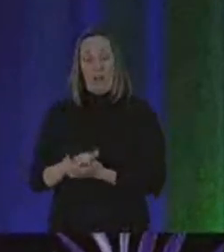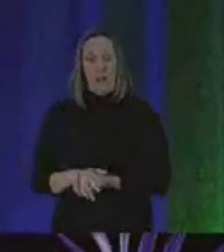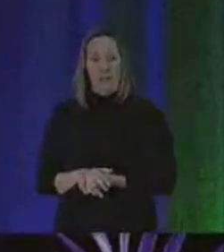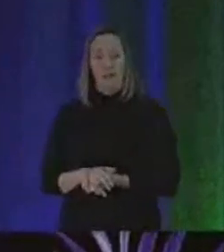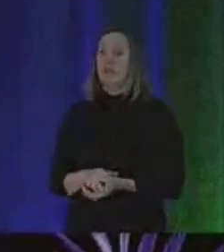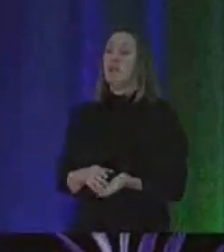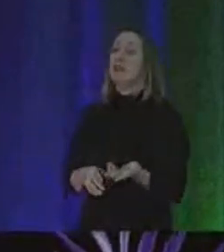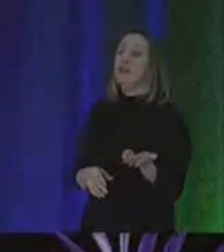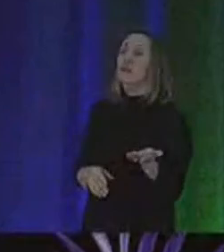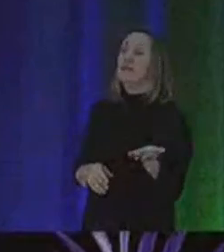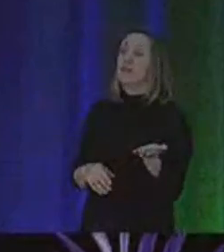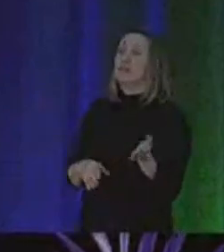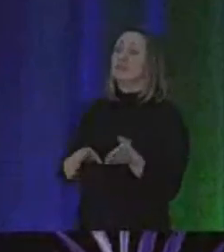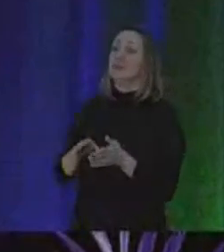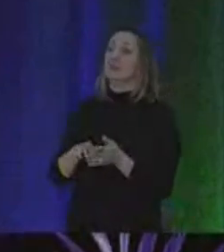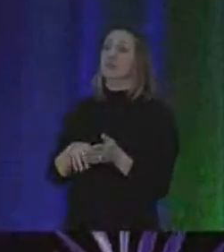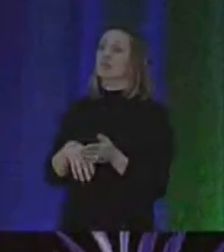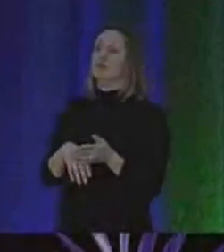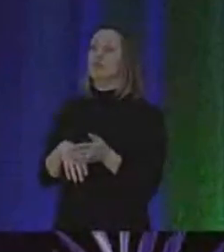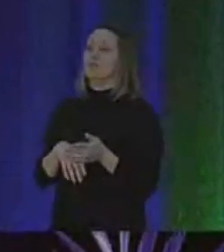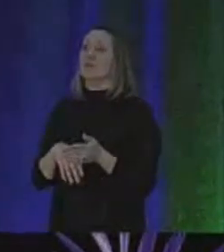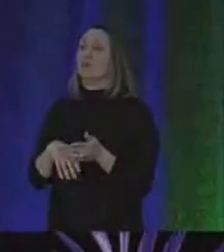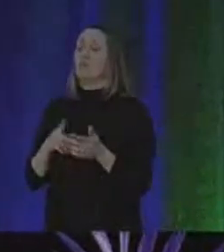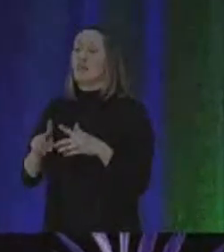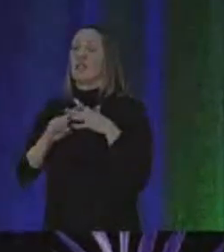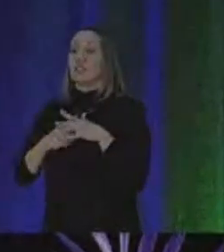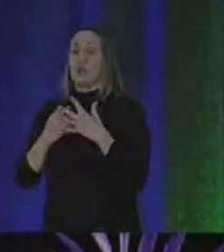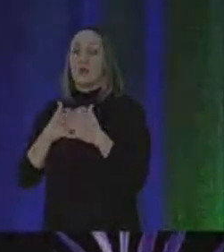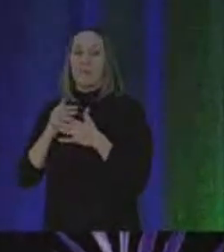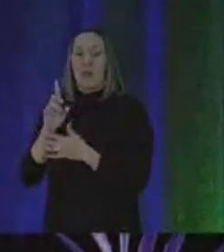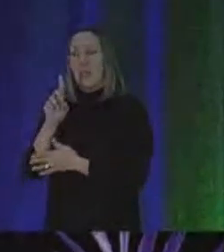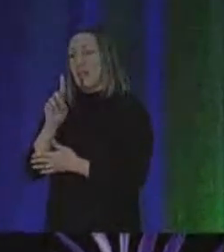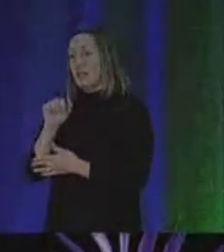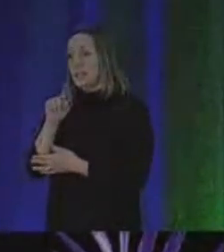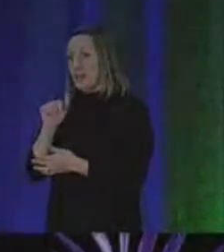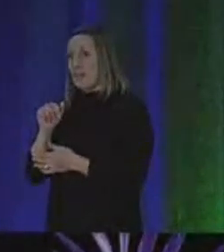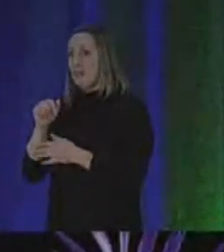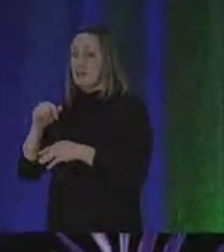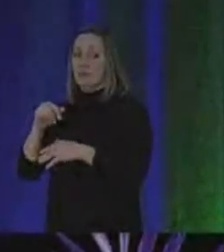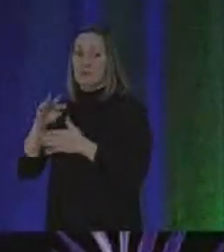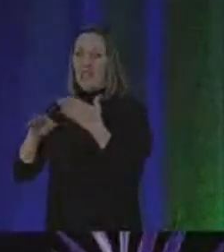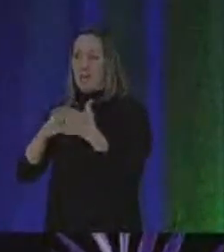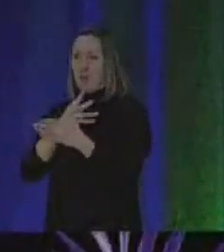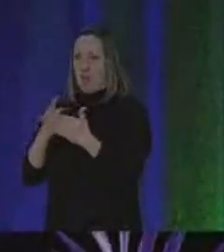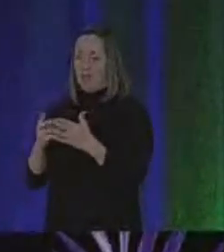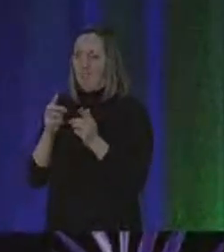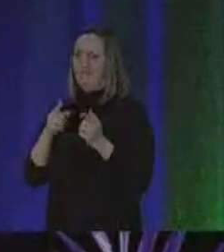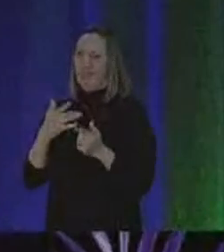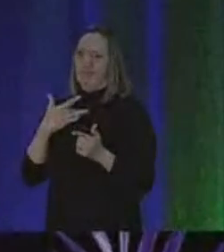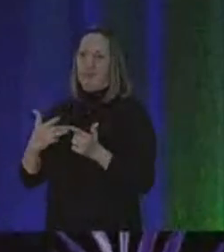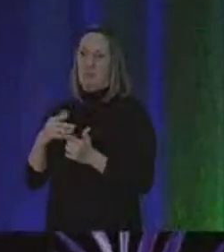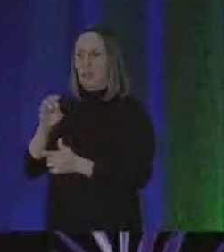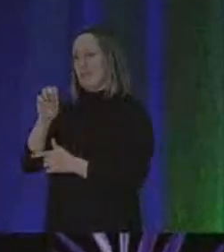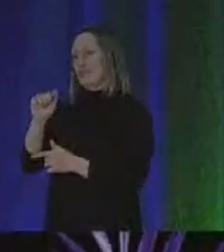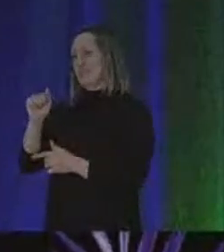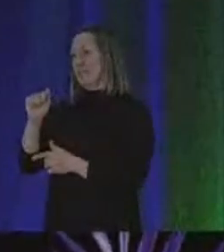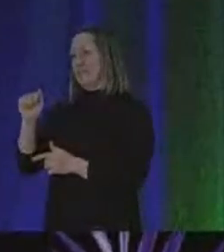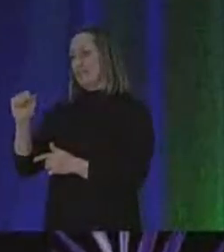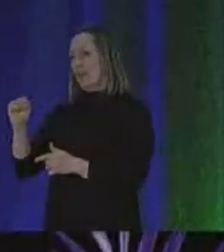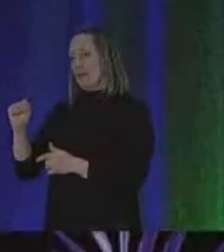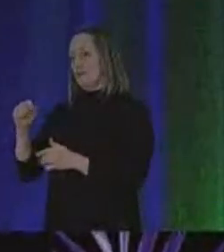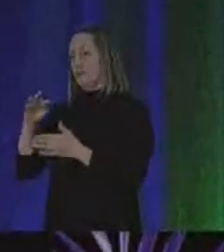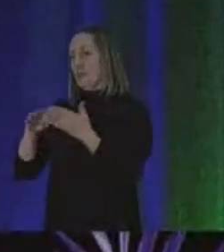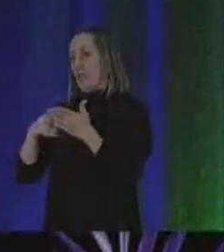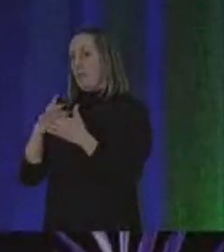But then it comes down to, well, I started my data table off with, in this case, a typical SaaS table. Right? But